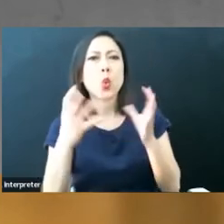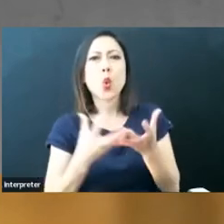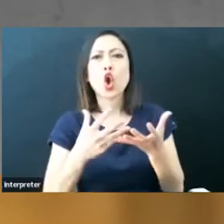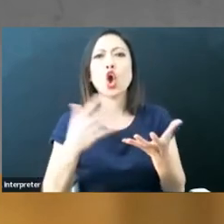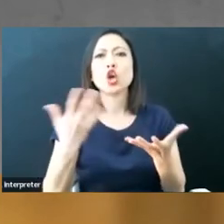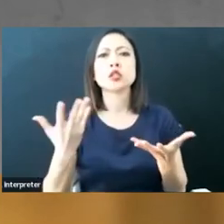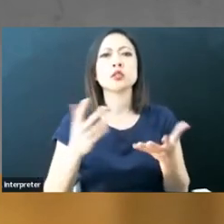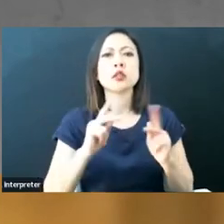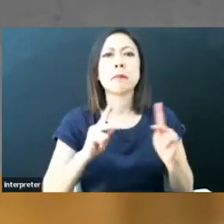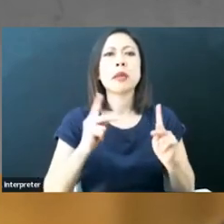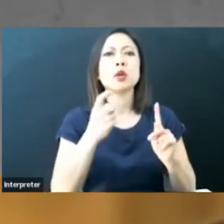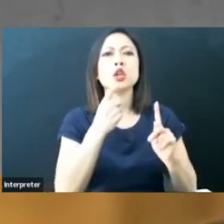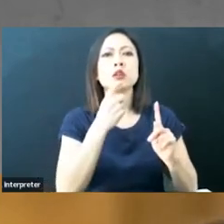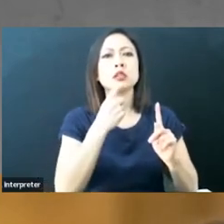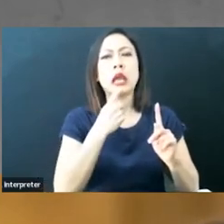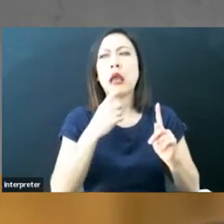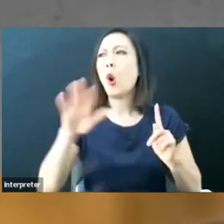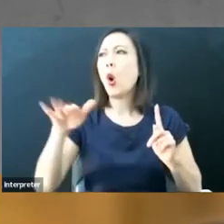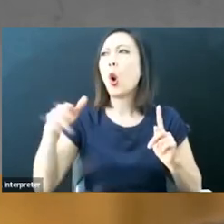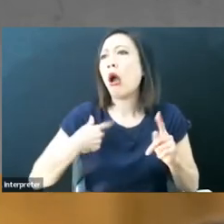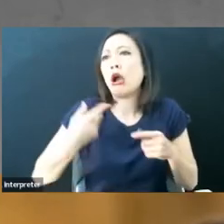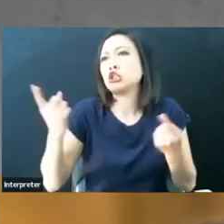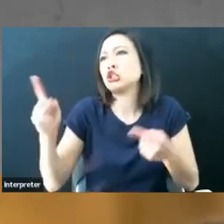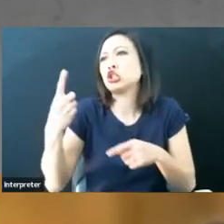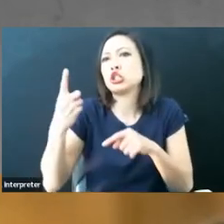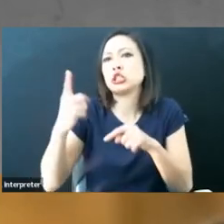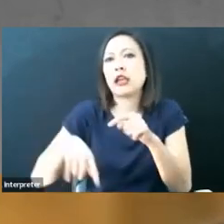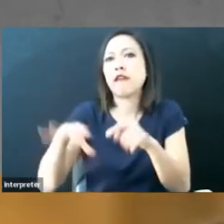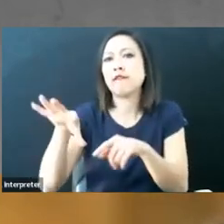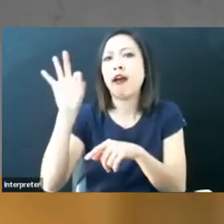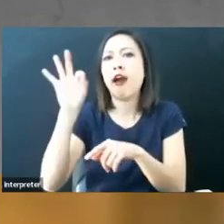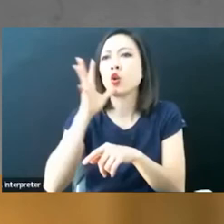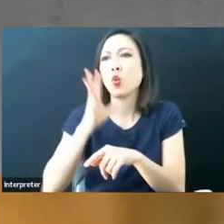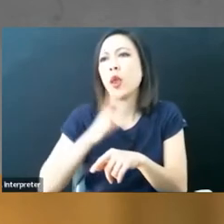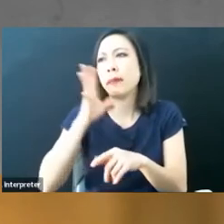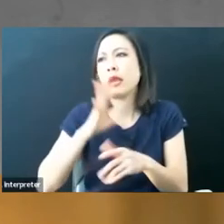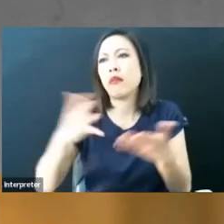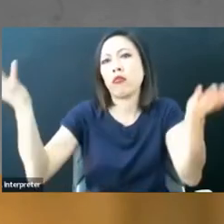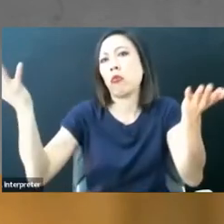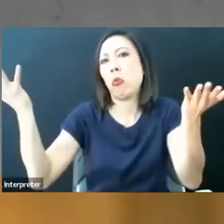They're not there. And, the argument, and we've heard